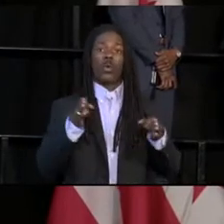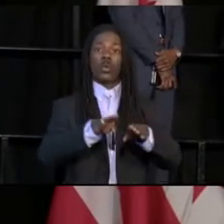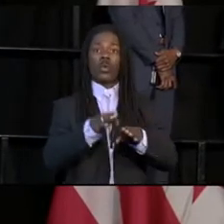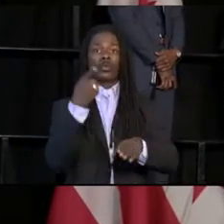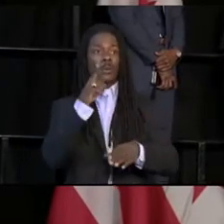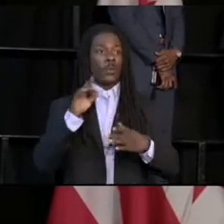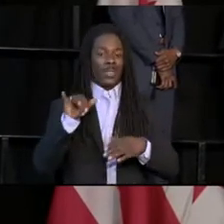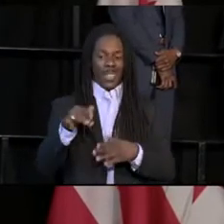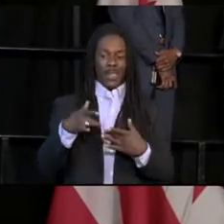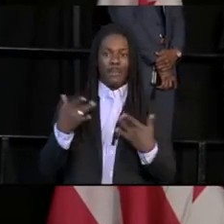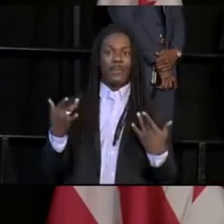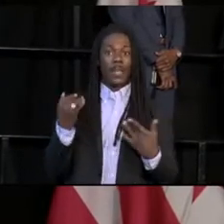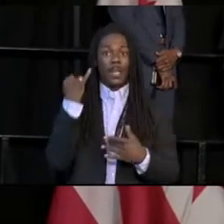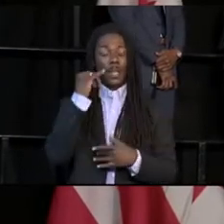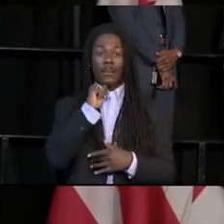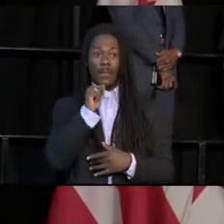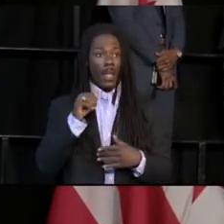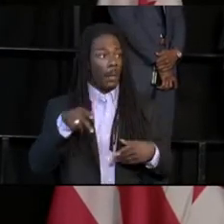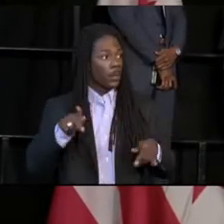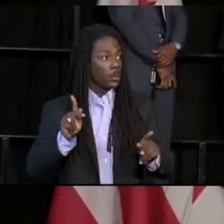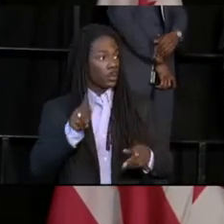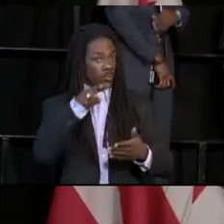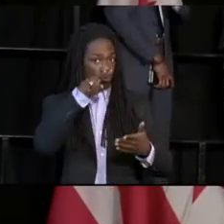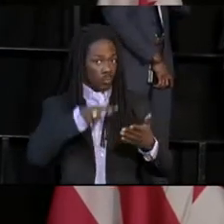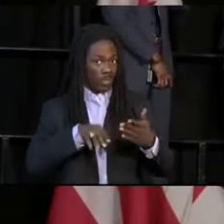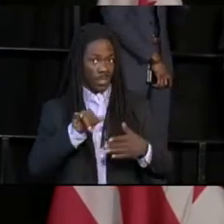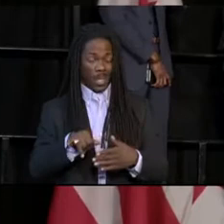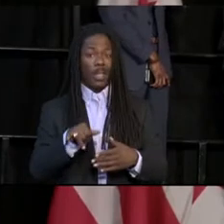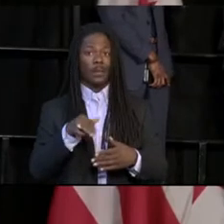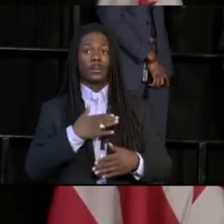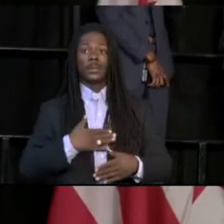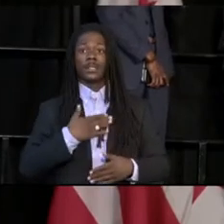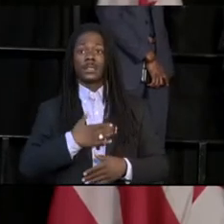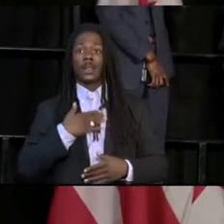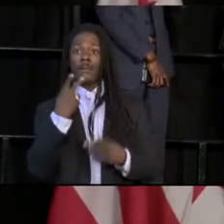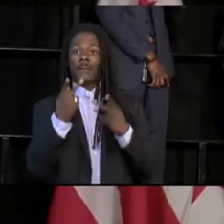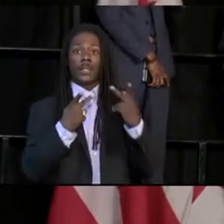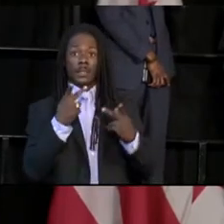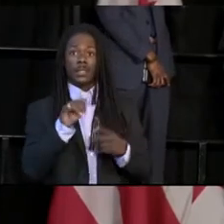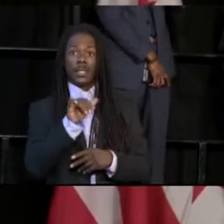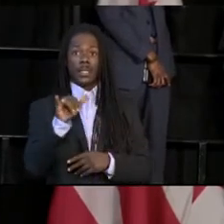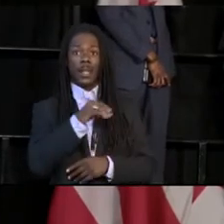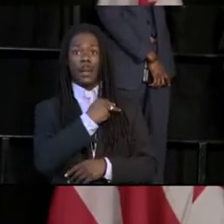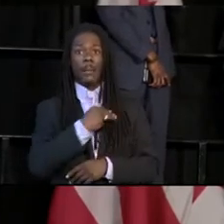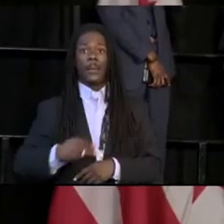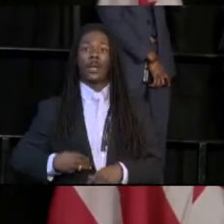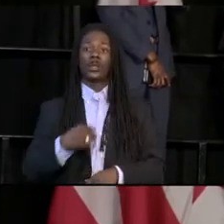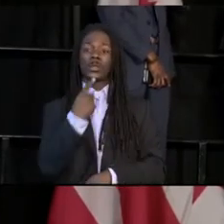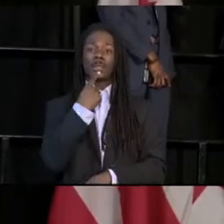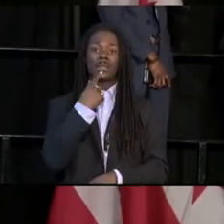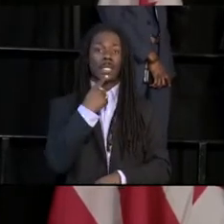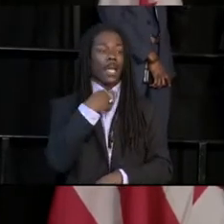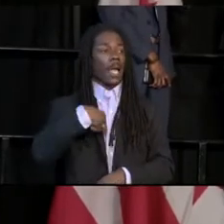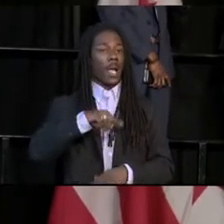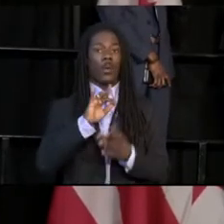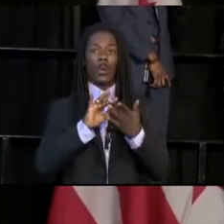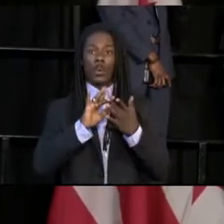event. So if you've not had an opportunity to review these, please visit, as the mayor has said, our website at